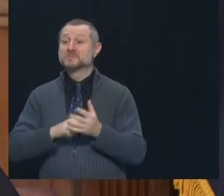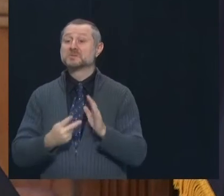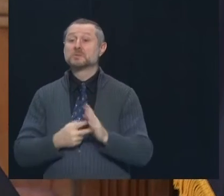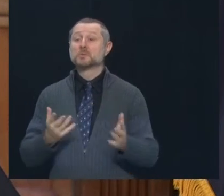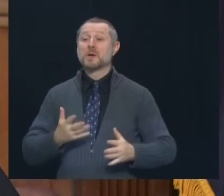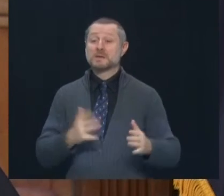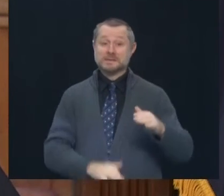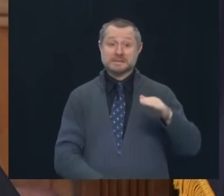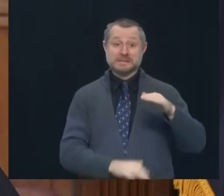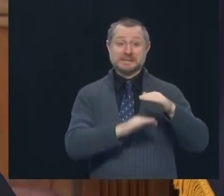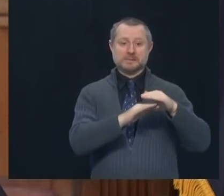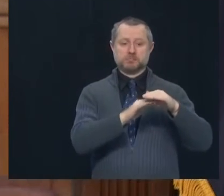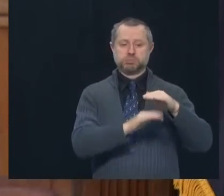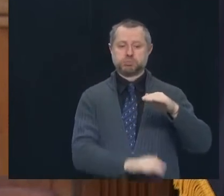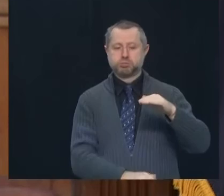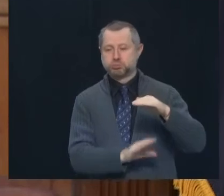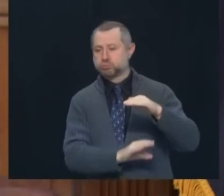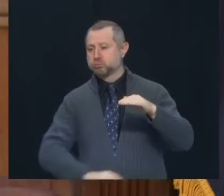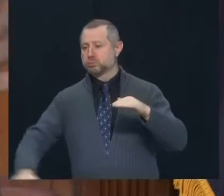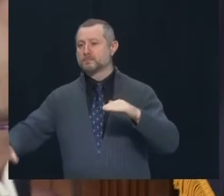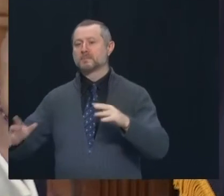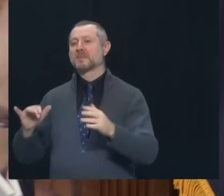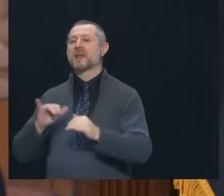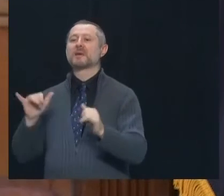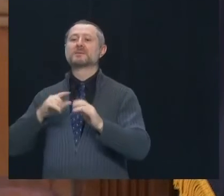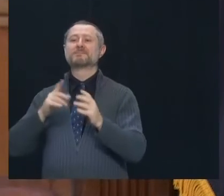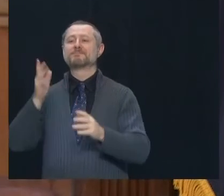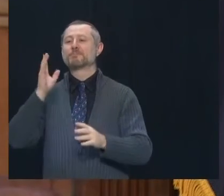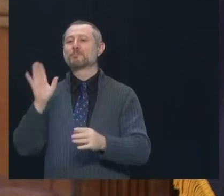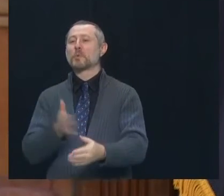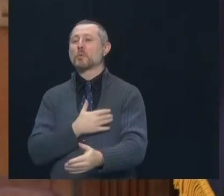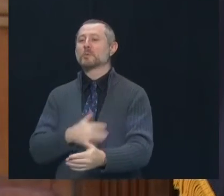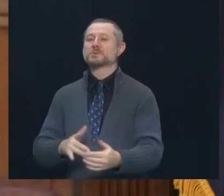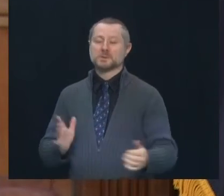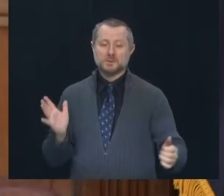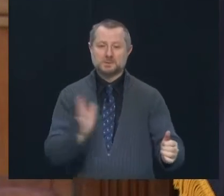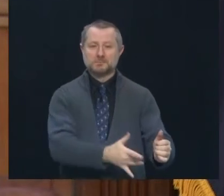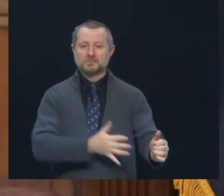have flexed it's like an accordion, the hospital system, okay?